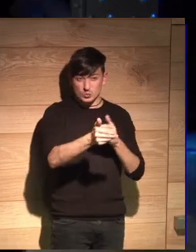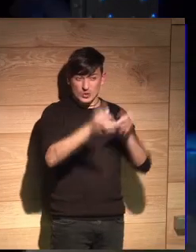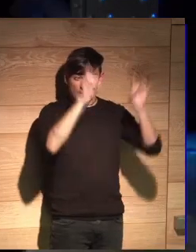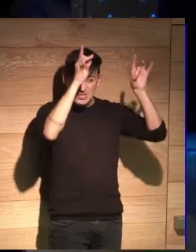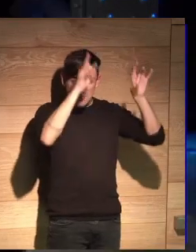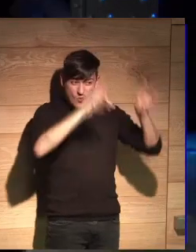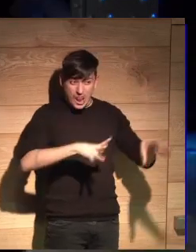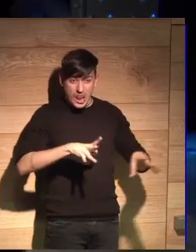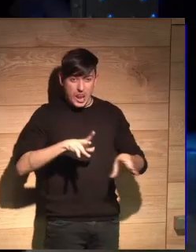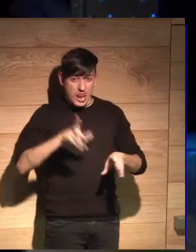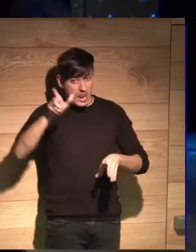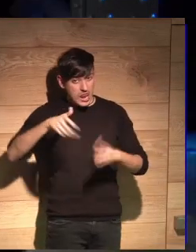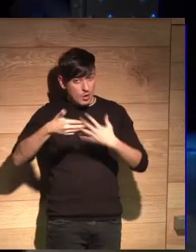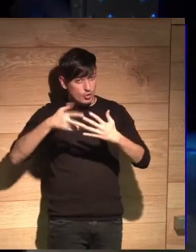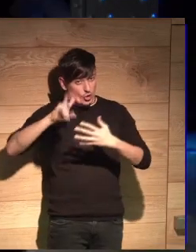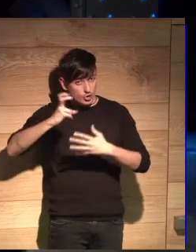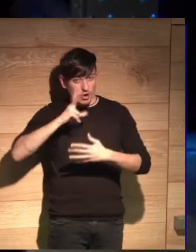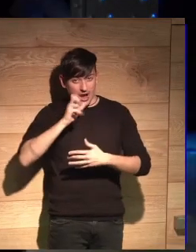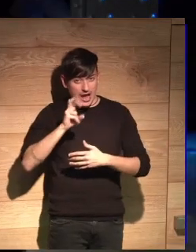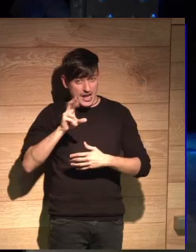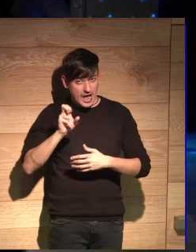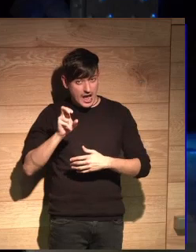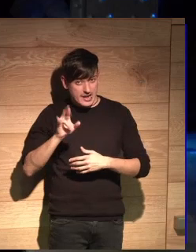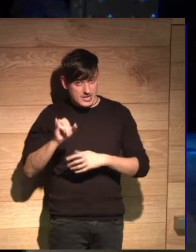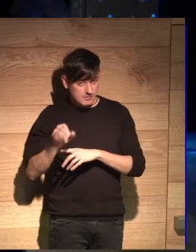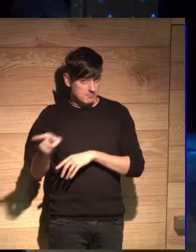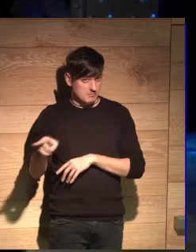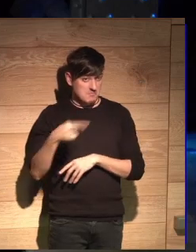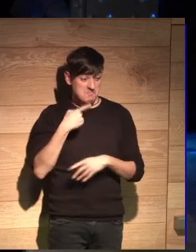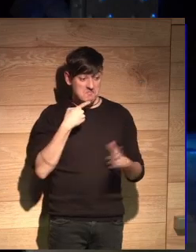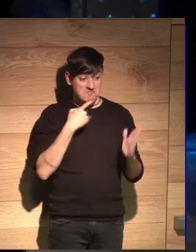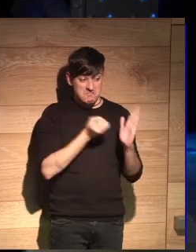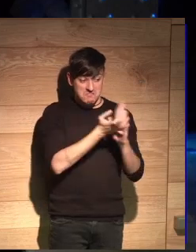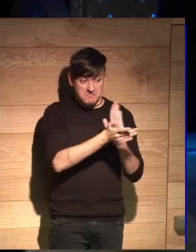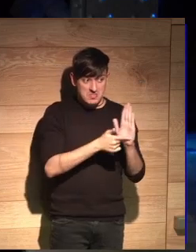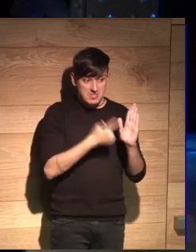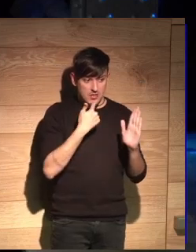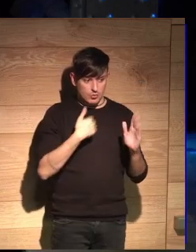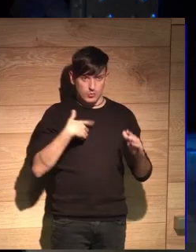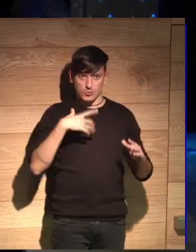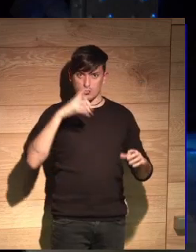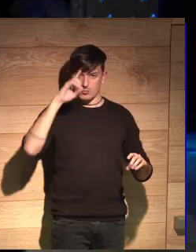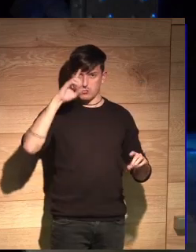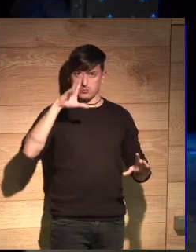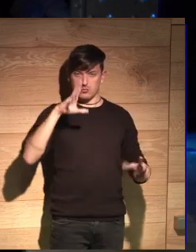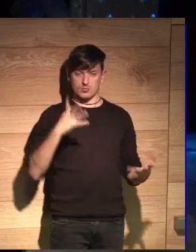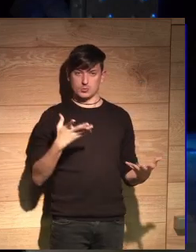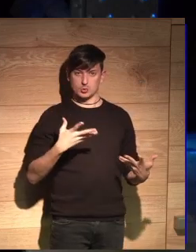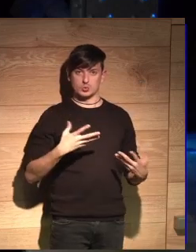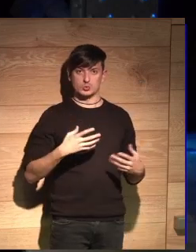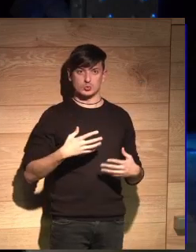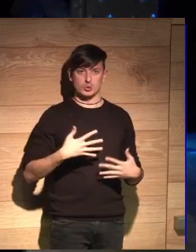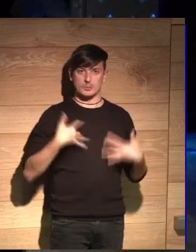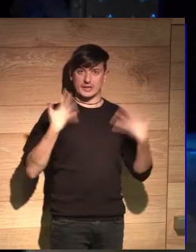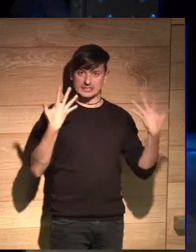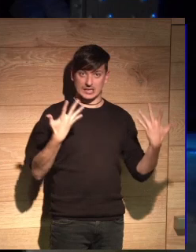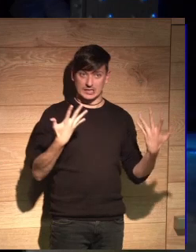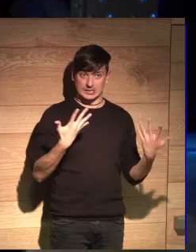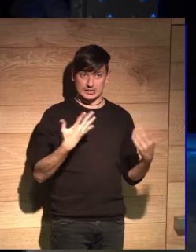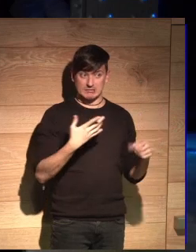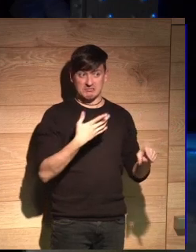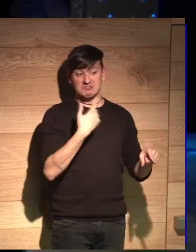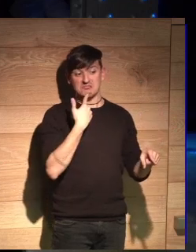about the futures like Harari's. Even more, he says something that is surprising for me. Stephen